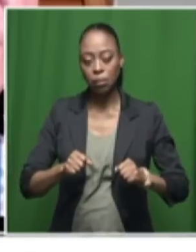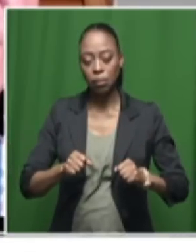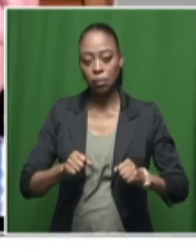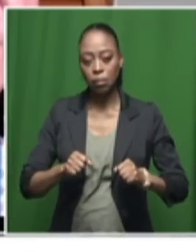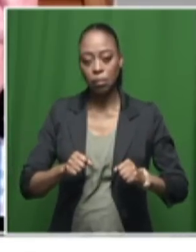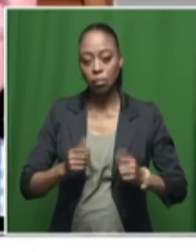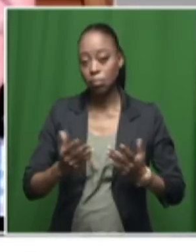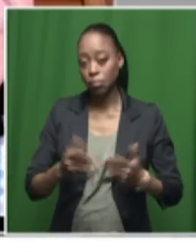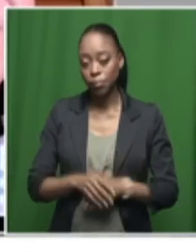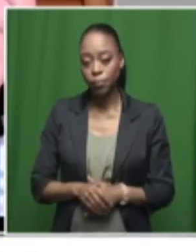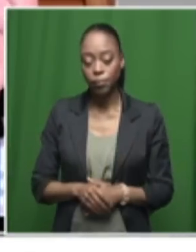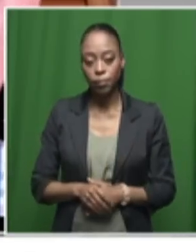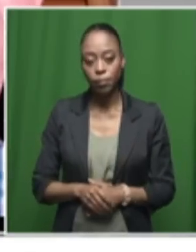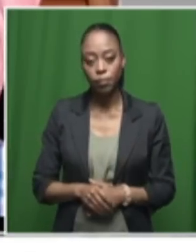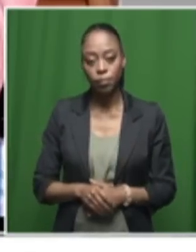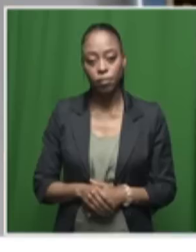at?